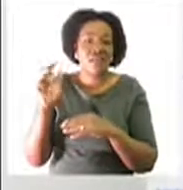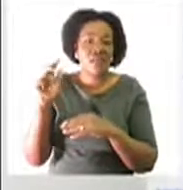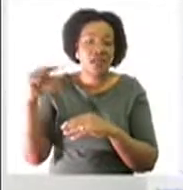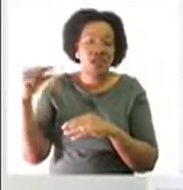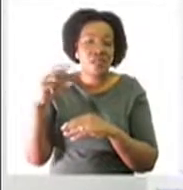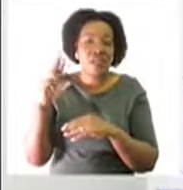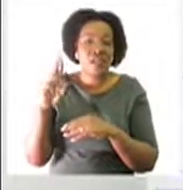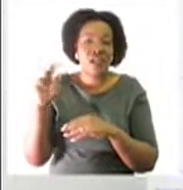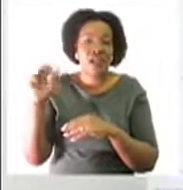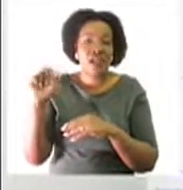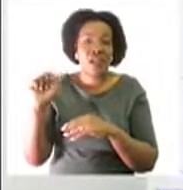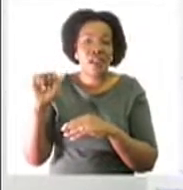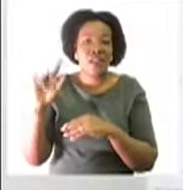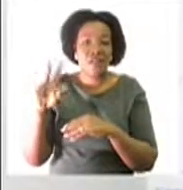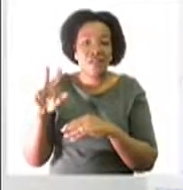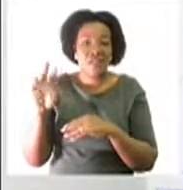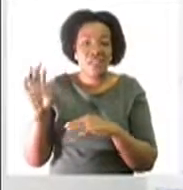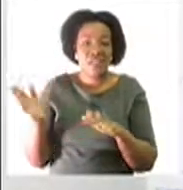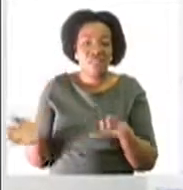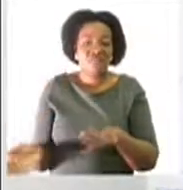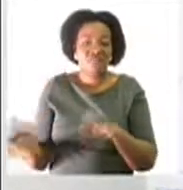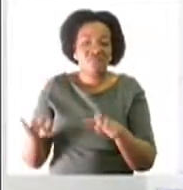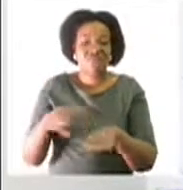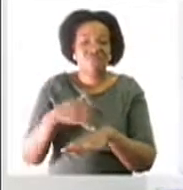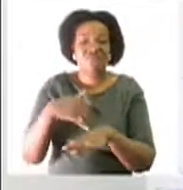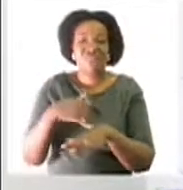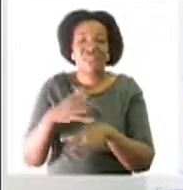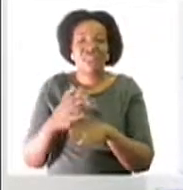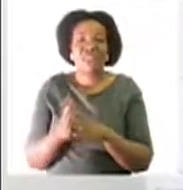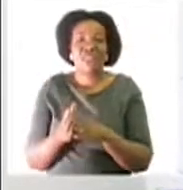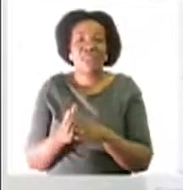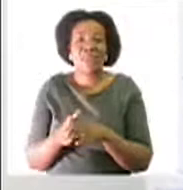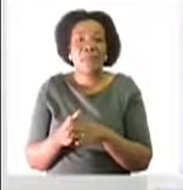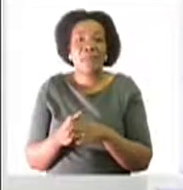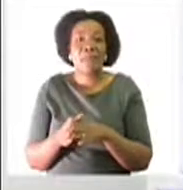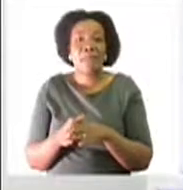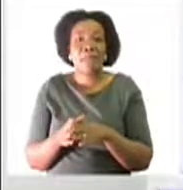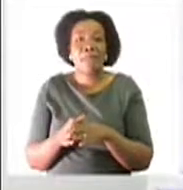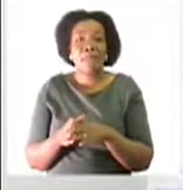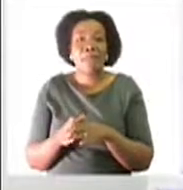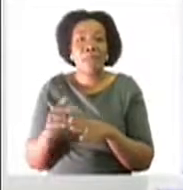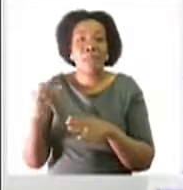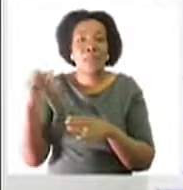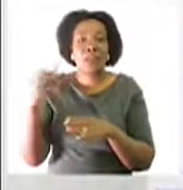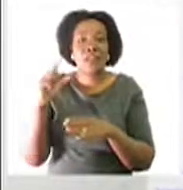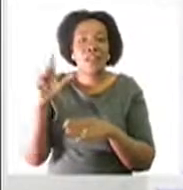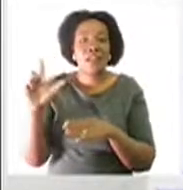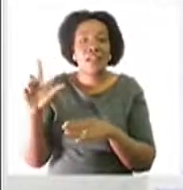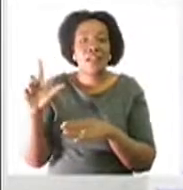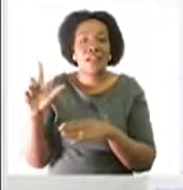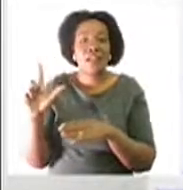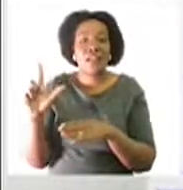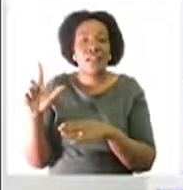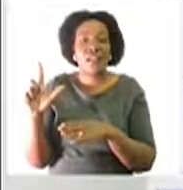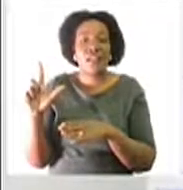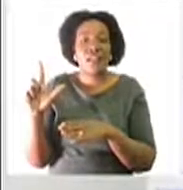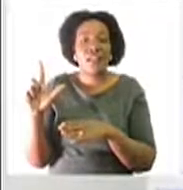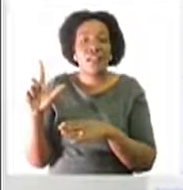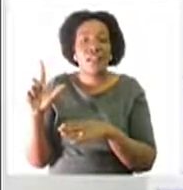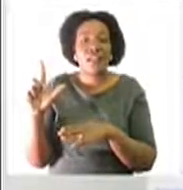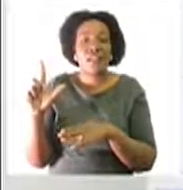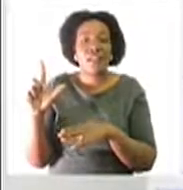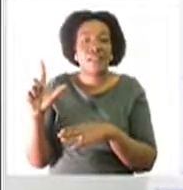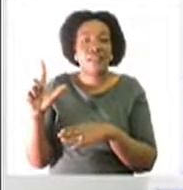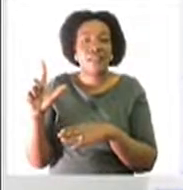Grave. All right, let's move over to the gl sound. Gl. Let me have a